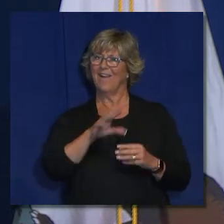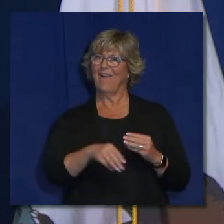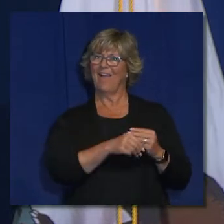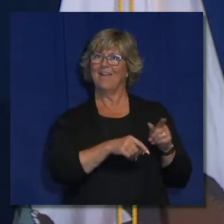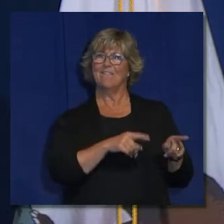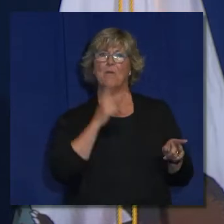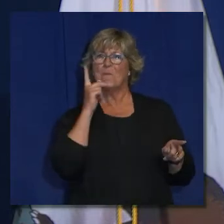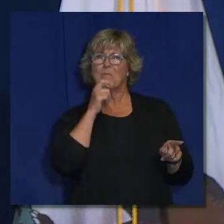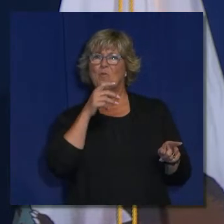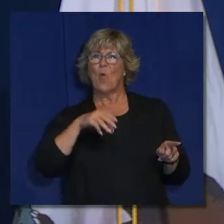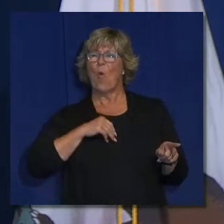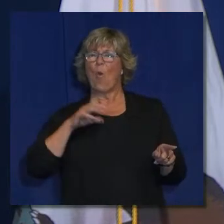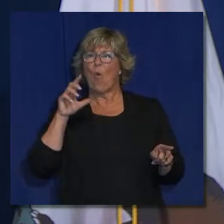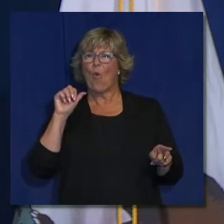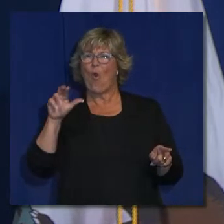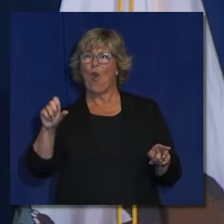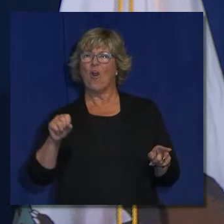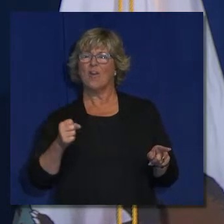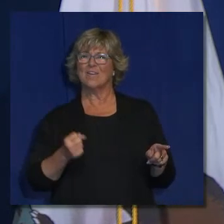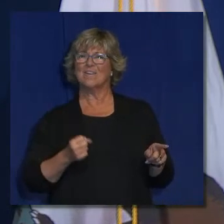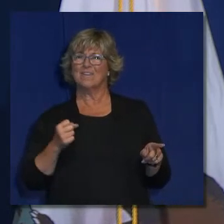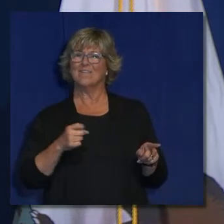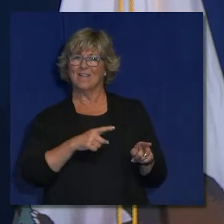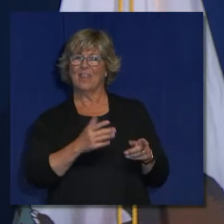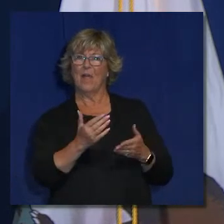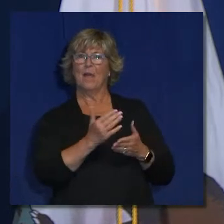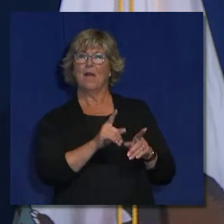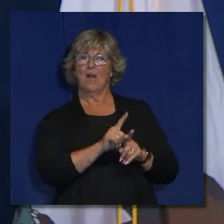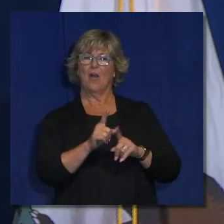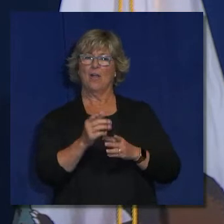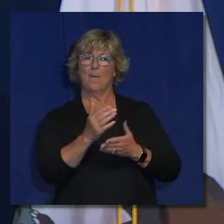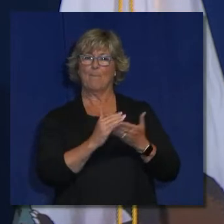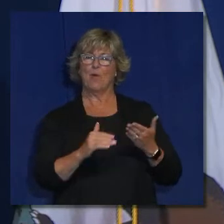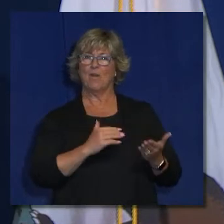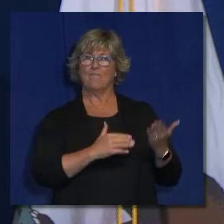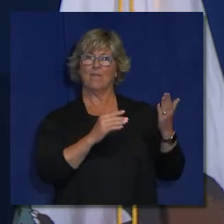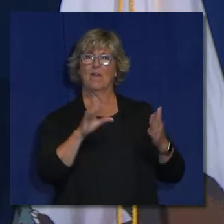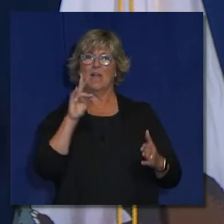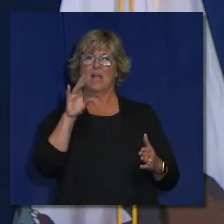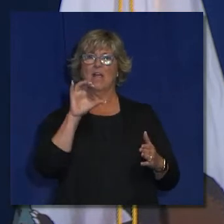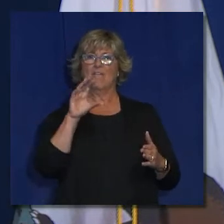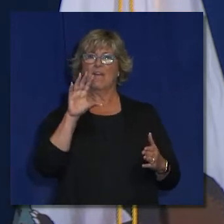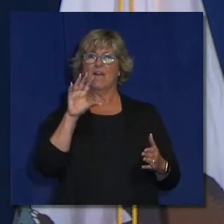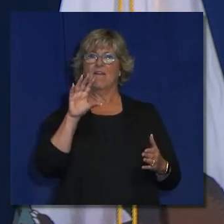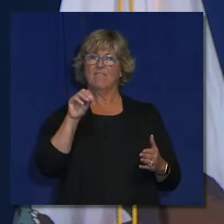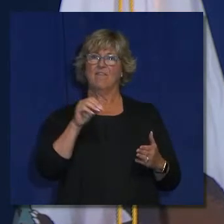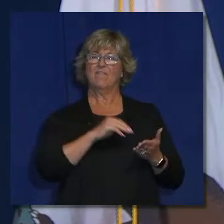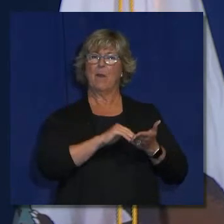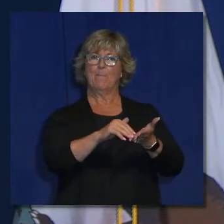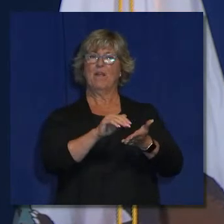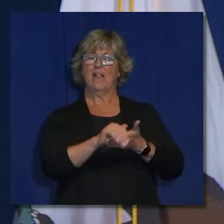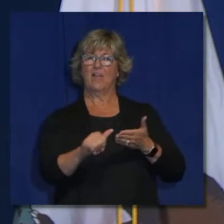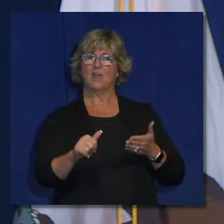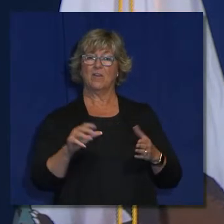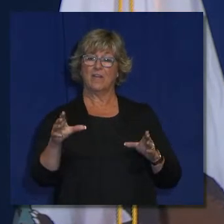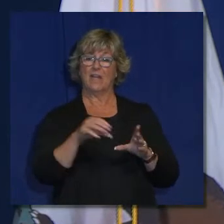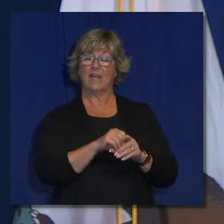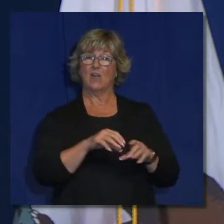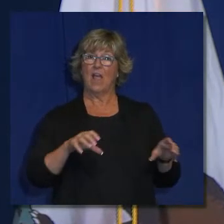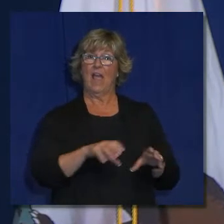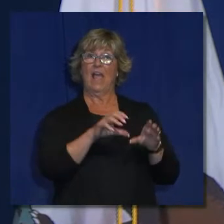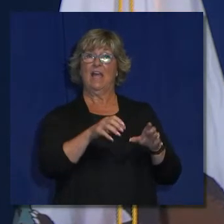own cars. That is also a component of our proposal, $750 million to be exact, including